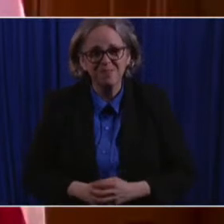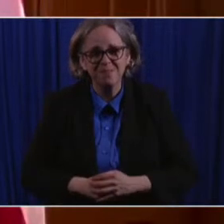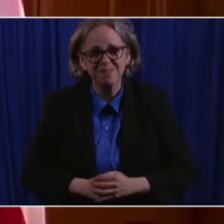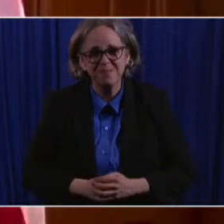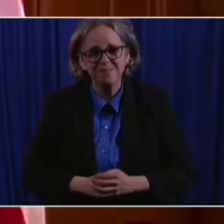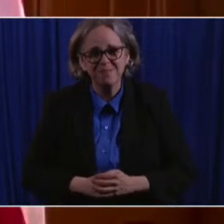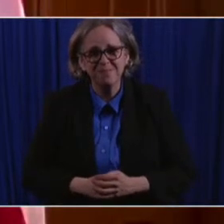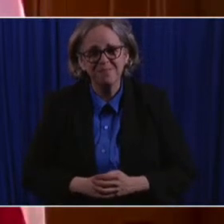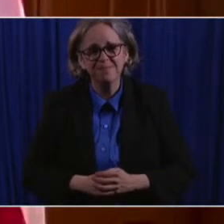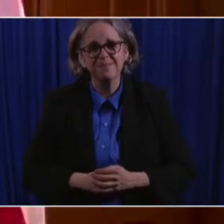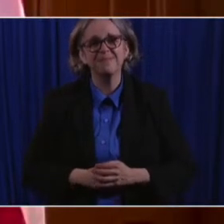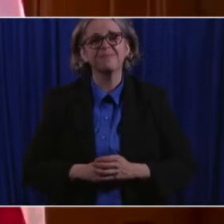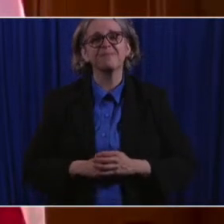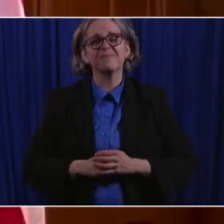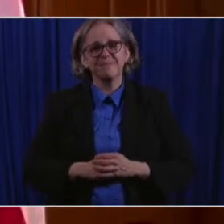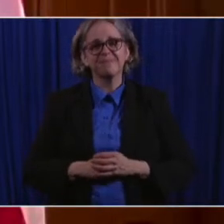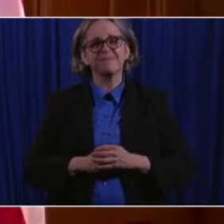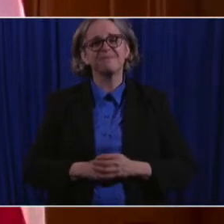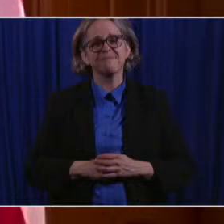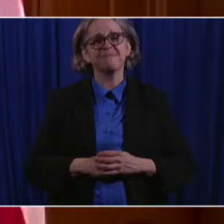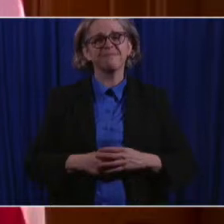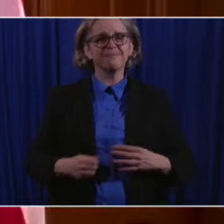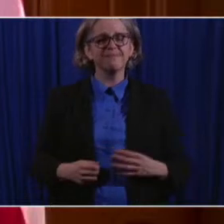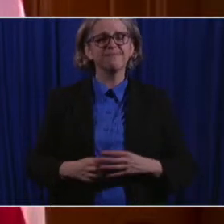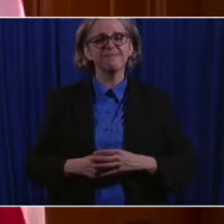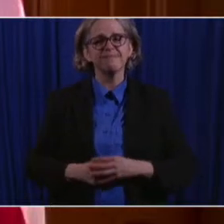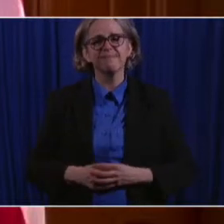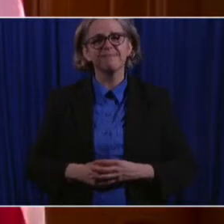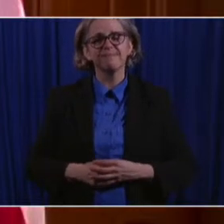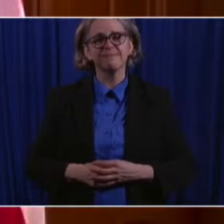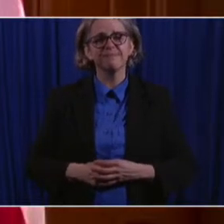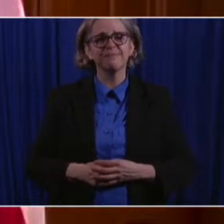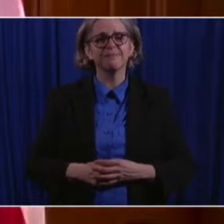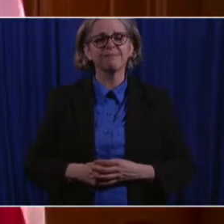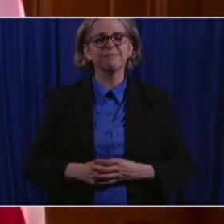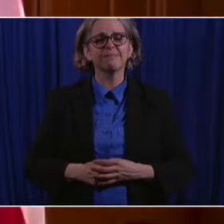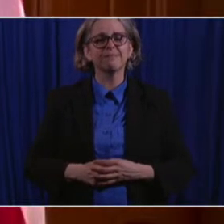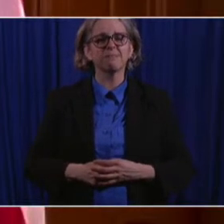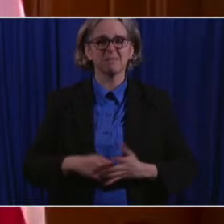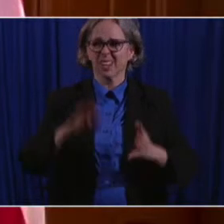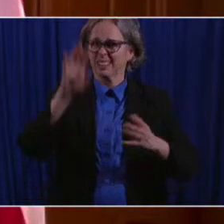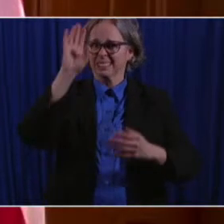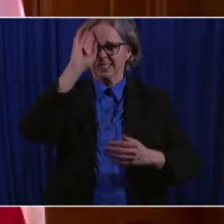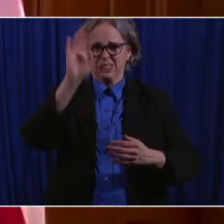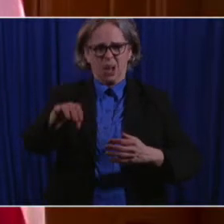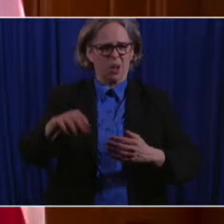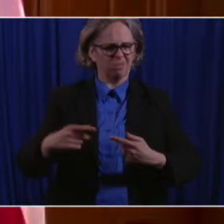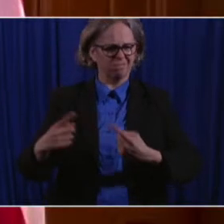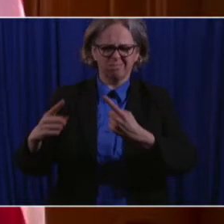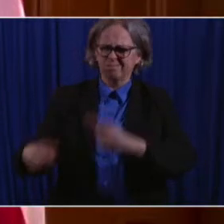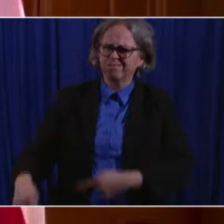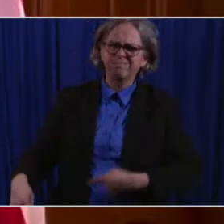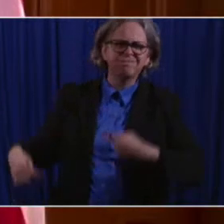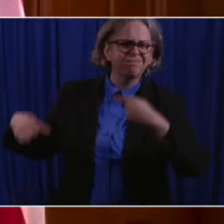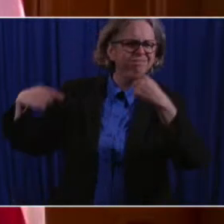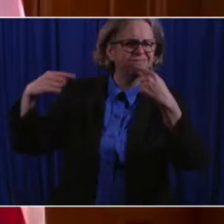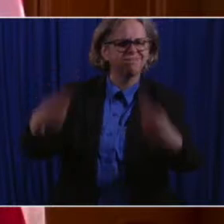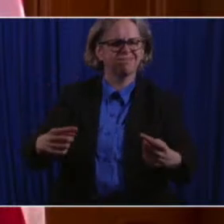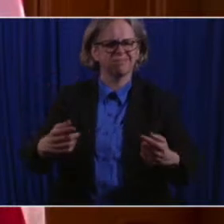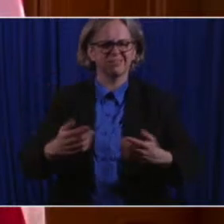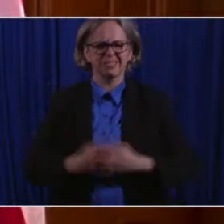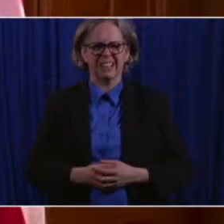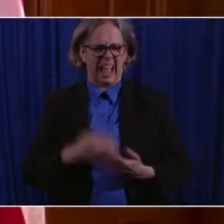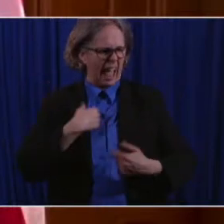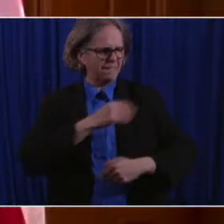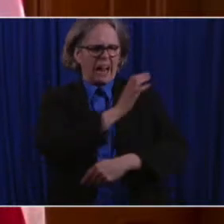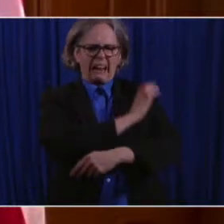We are seeing clinics, which is what the technical term is used when there's a vaccination site set